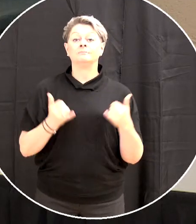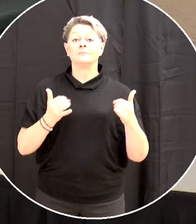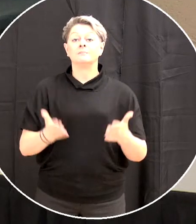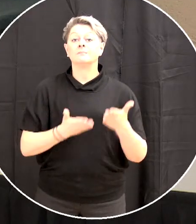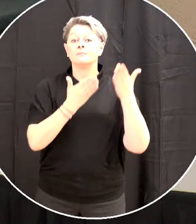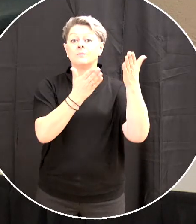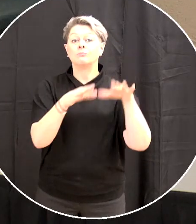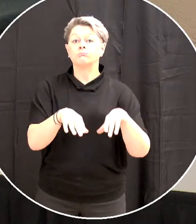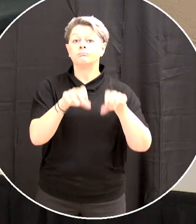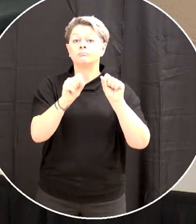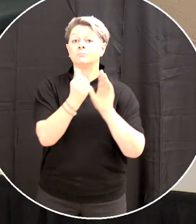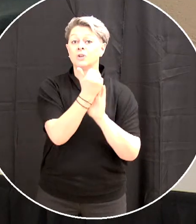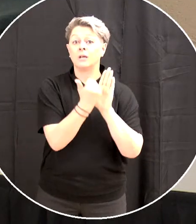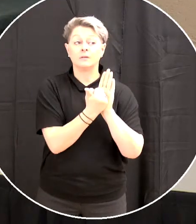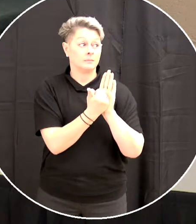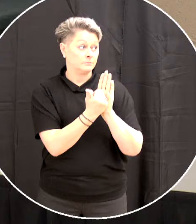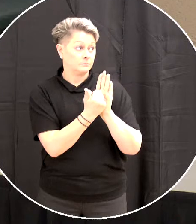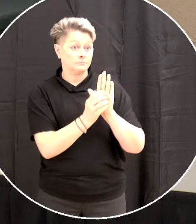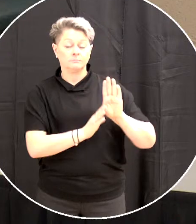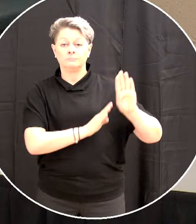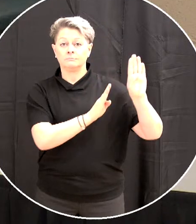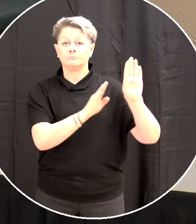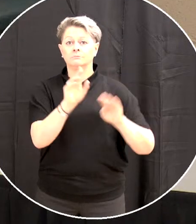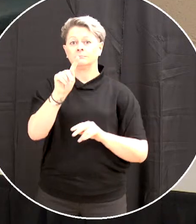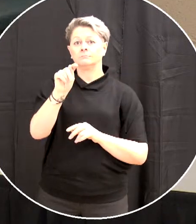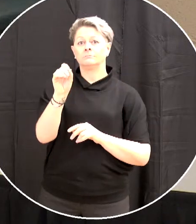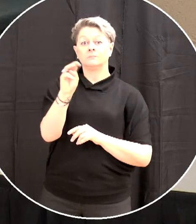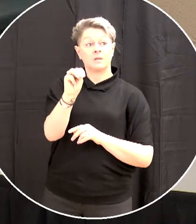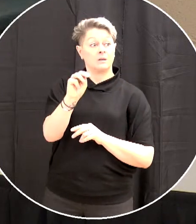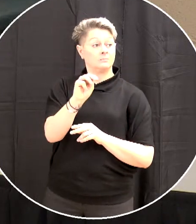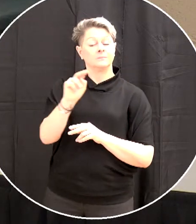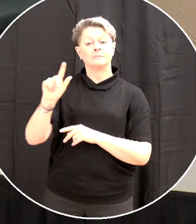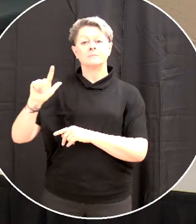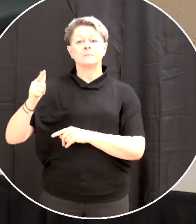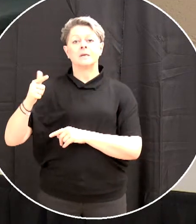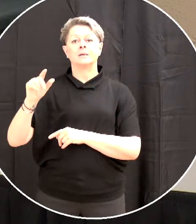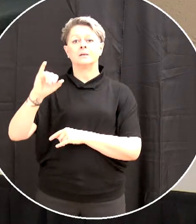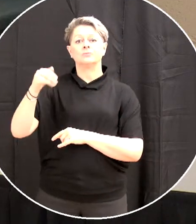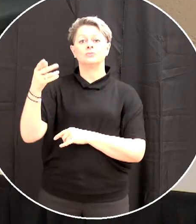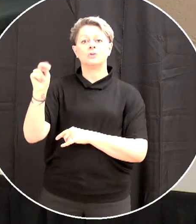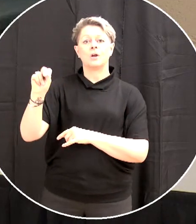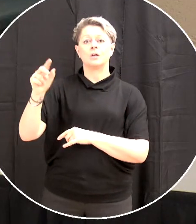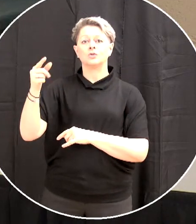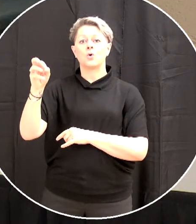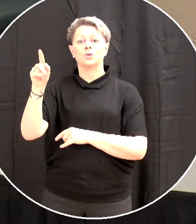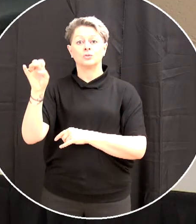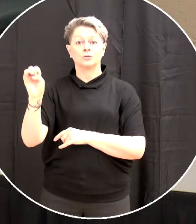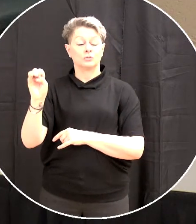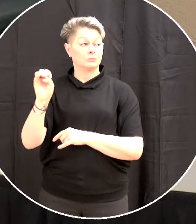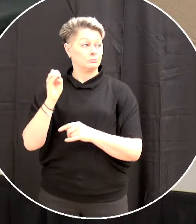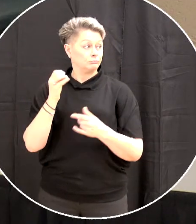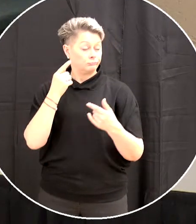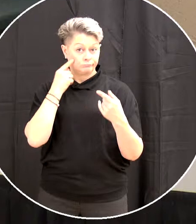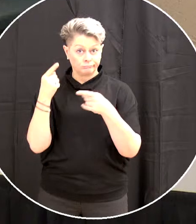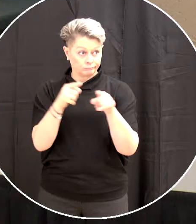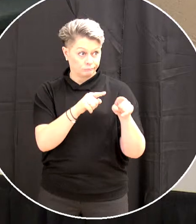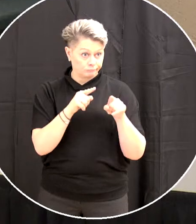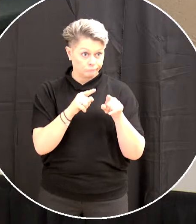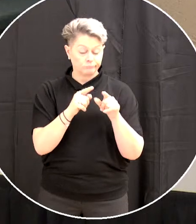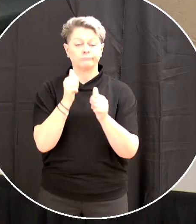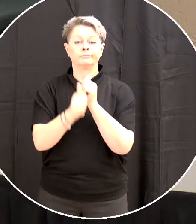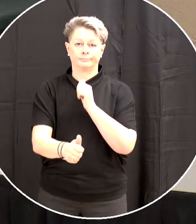to adopt the agenda as presented? Moved by Tom, seconded by John George. All in favor? Motion